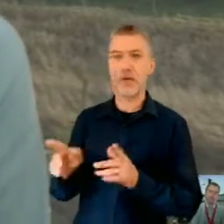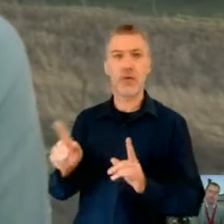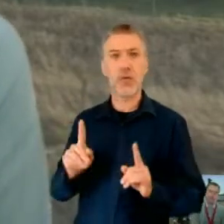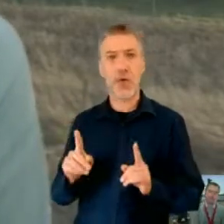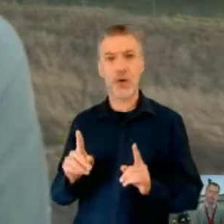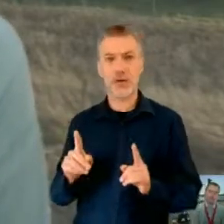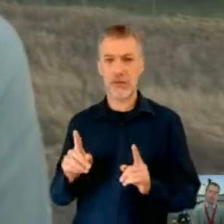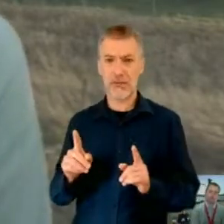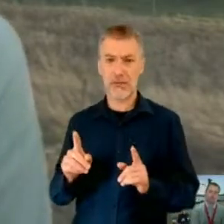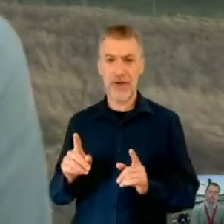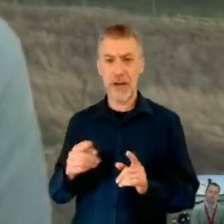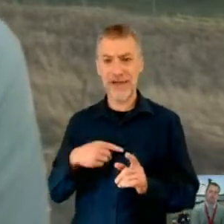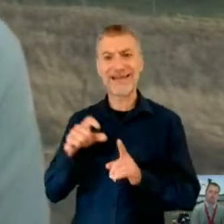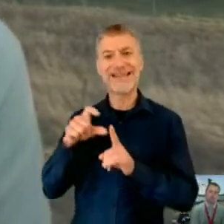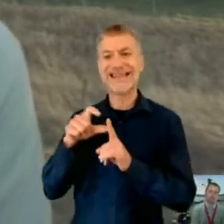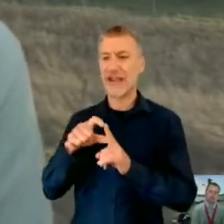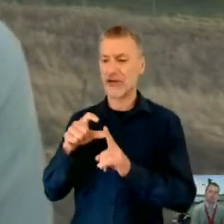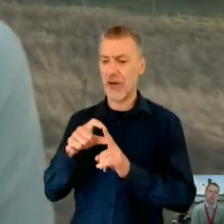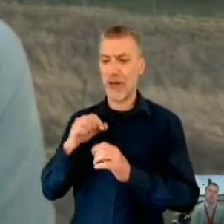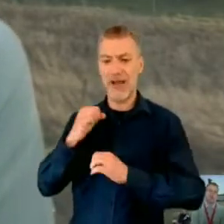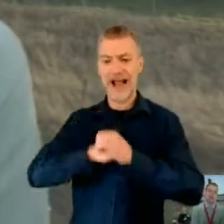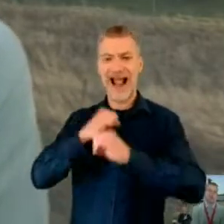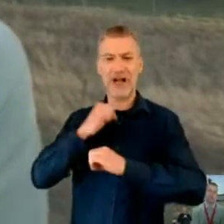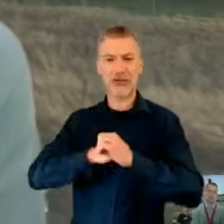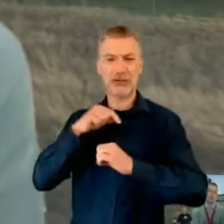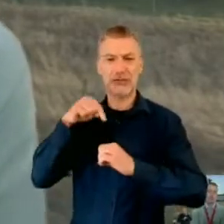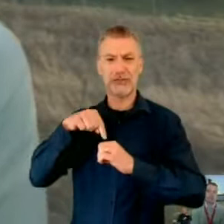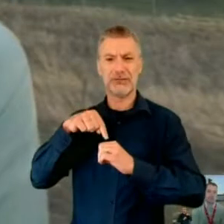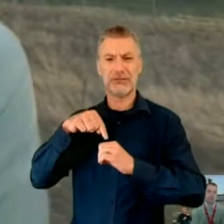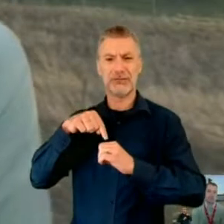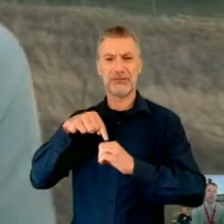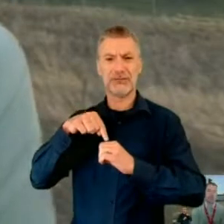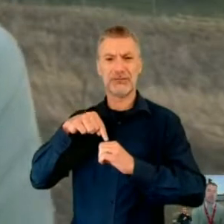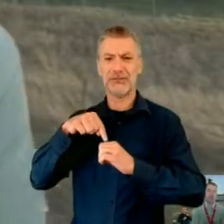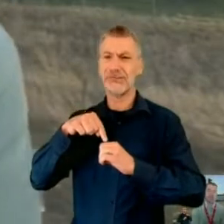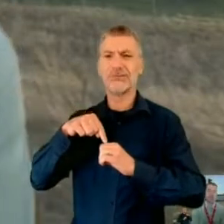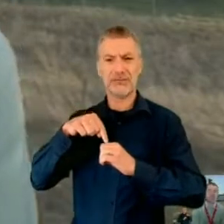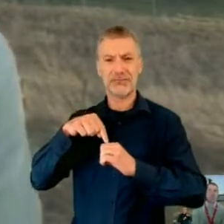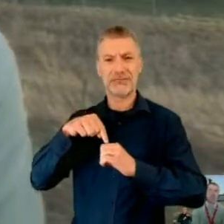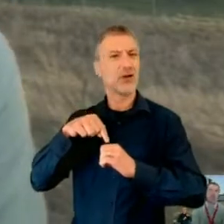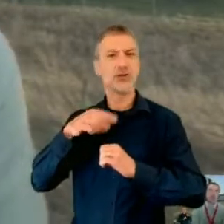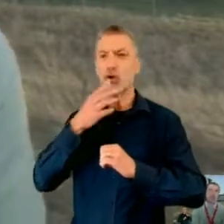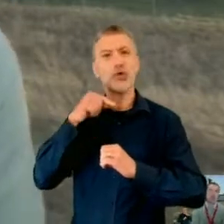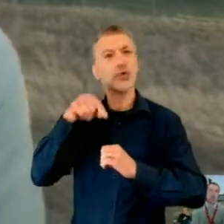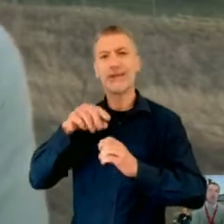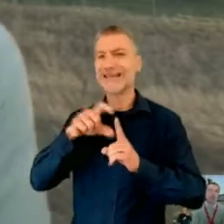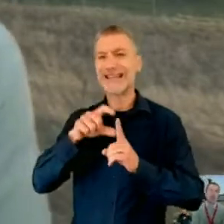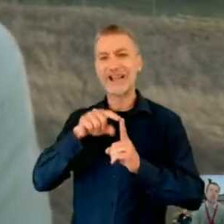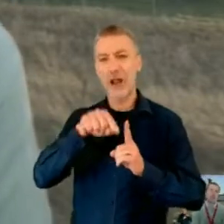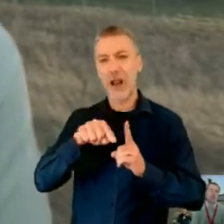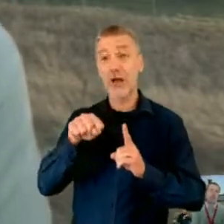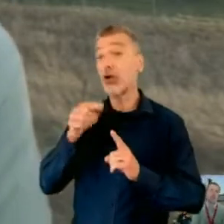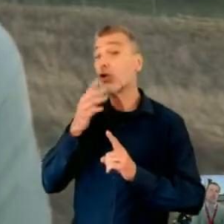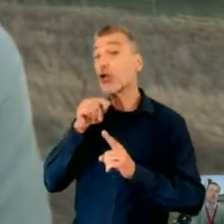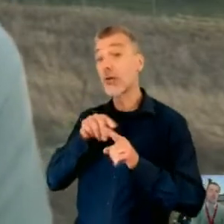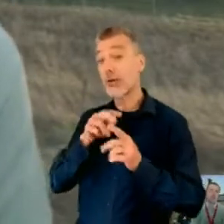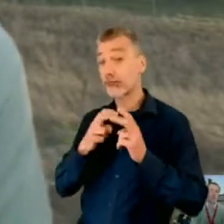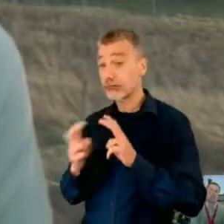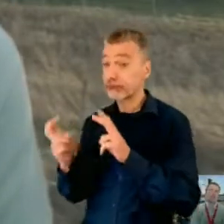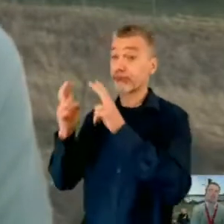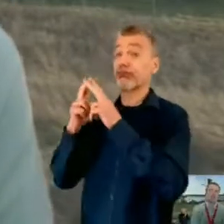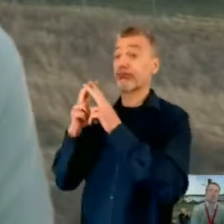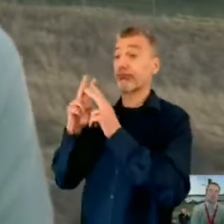burning diesel to using the national grid. The national grid is decarbonising, and what we mean by decarbonising is, you know, over